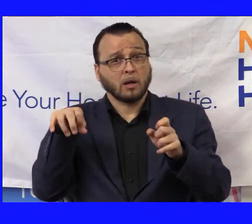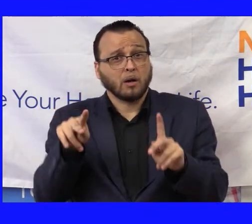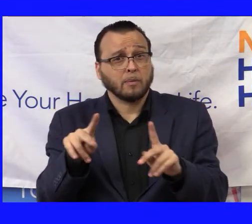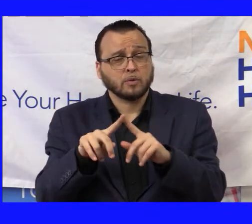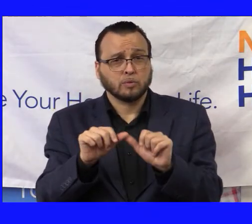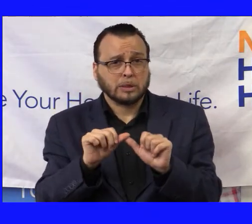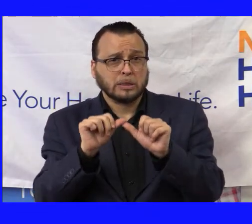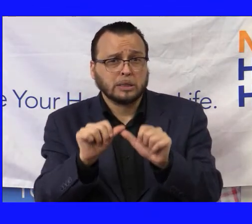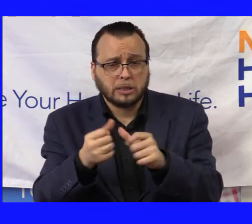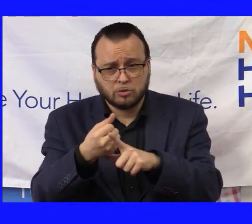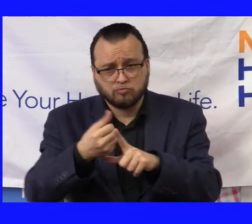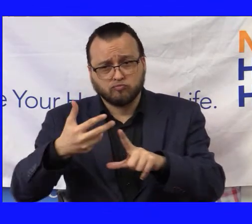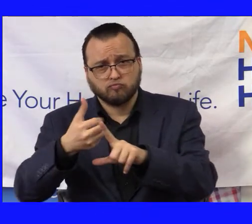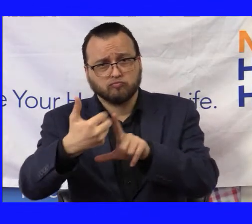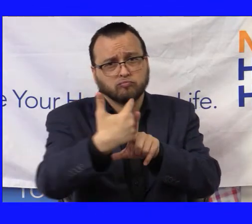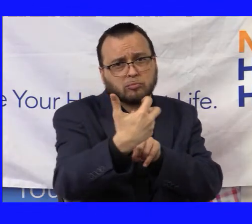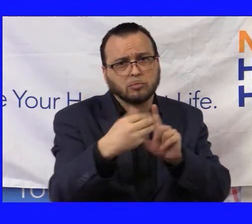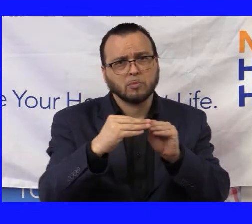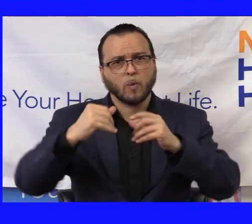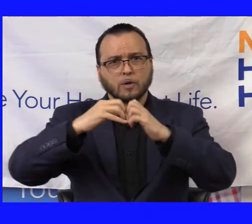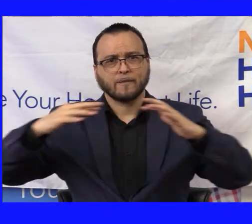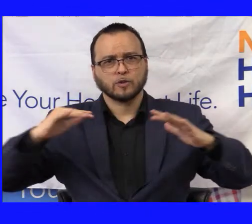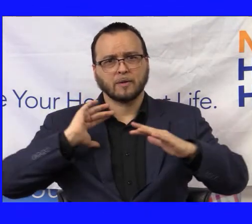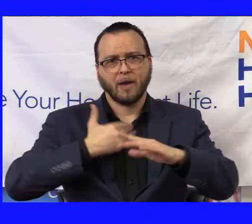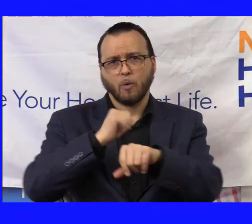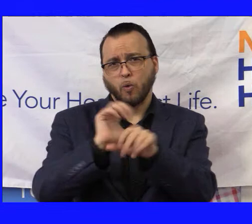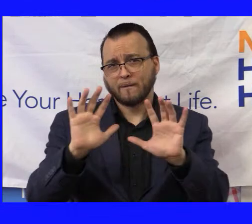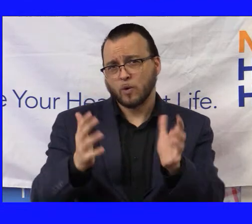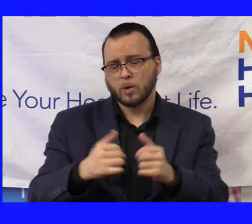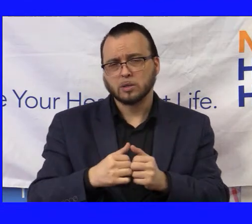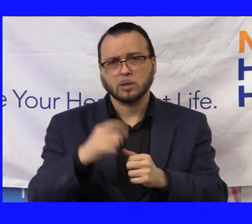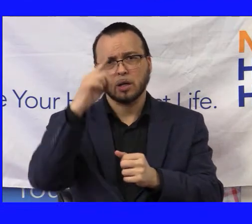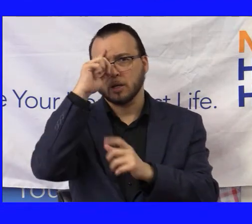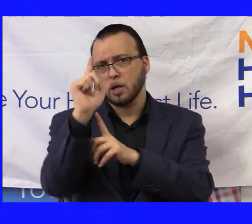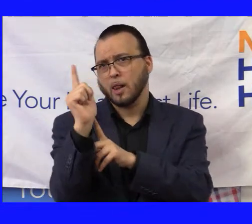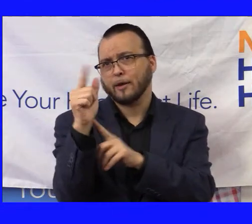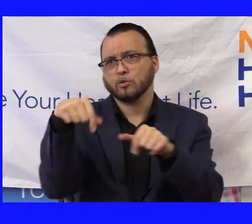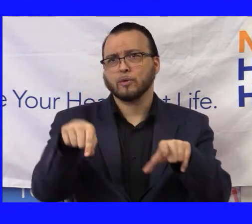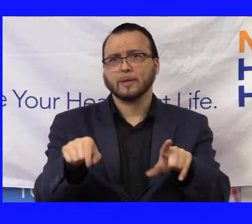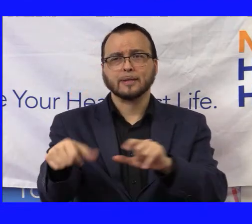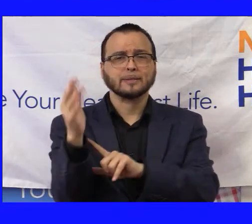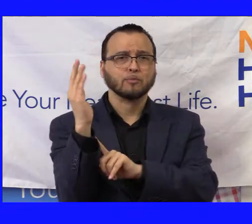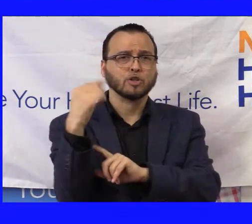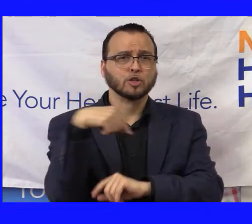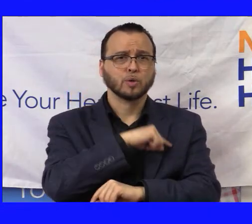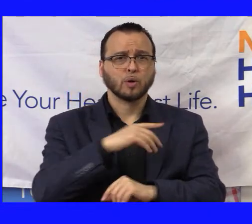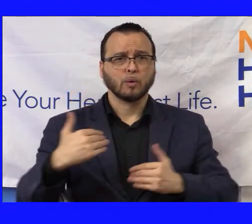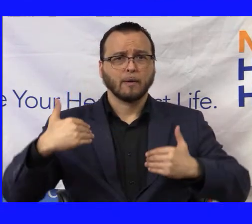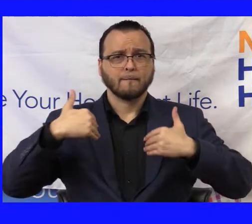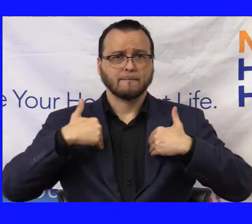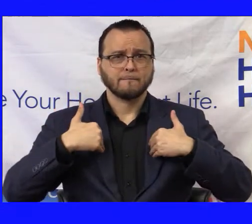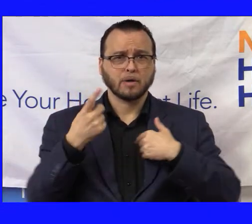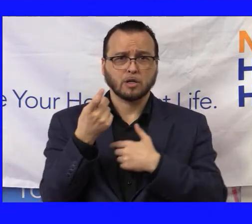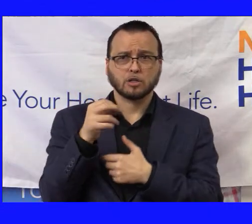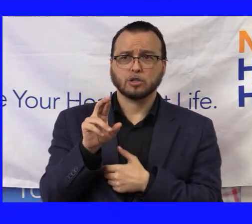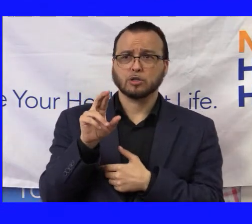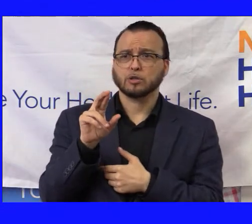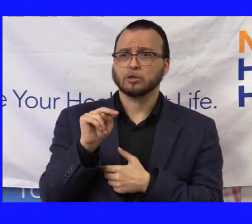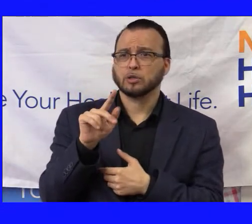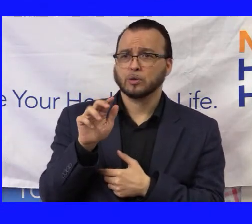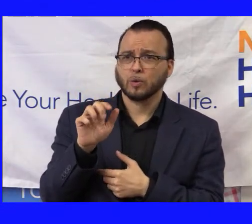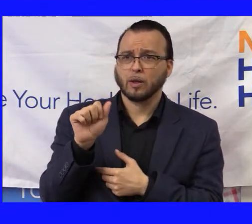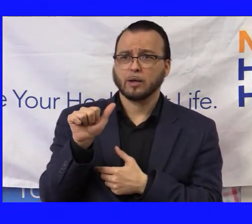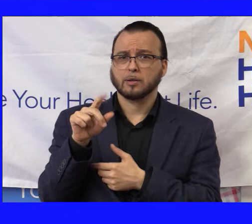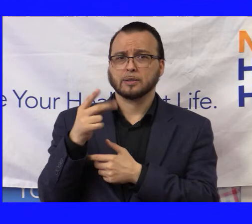continue diversifying our workforce and working. And I think later on in the presentation, we have Dr. Nicola